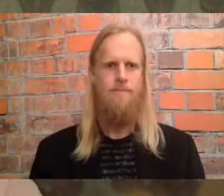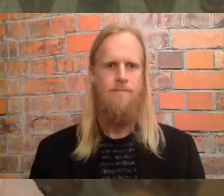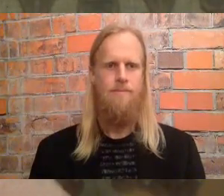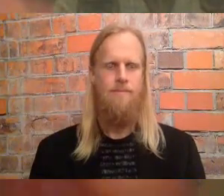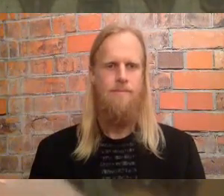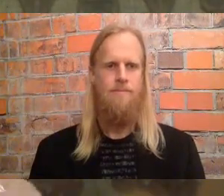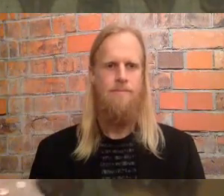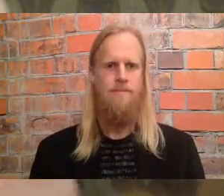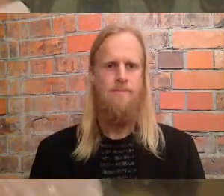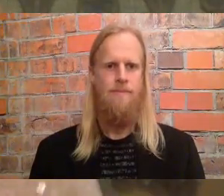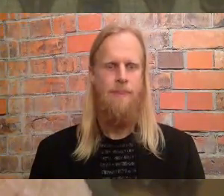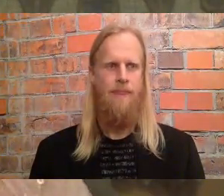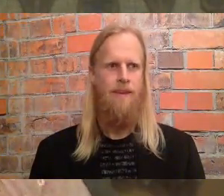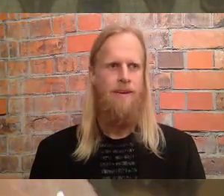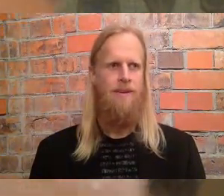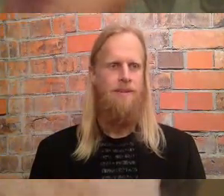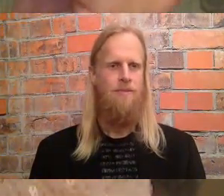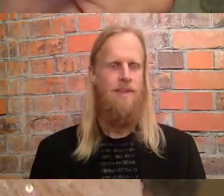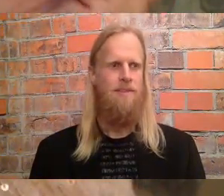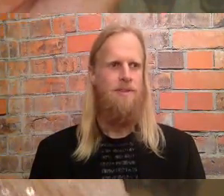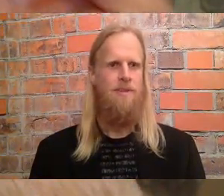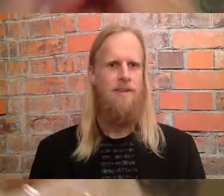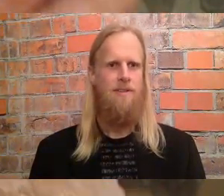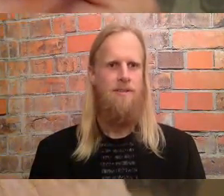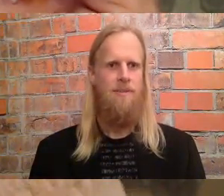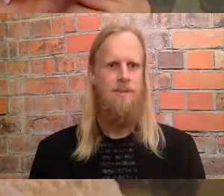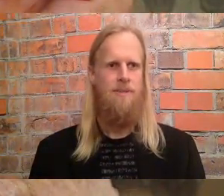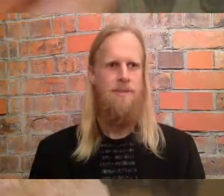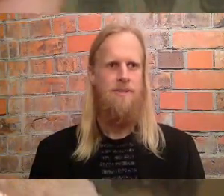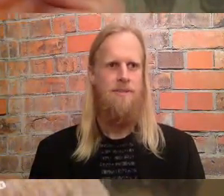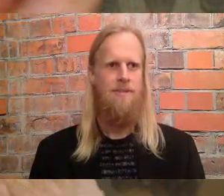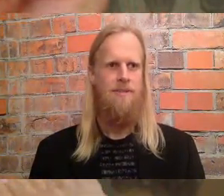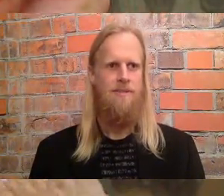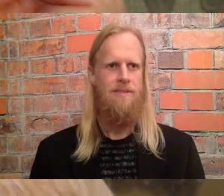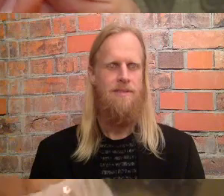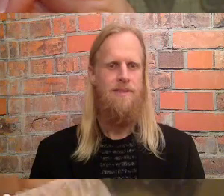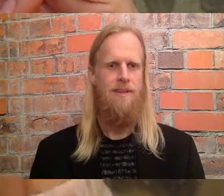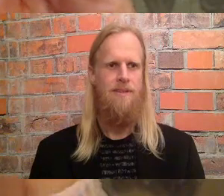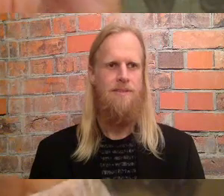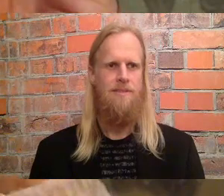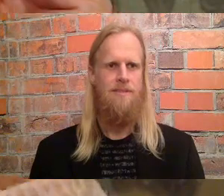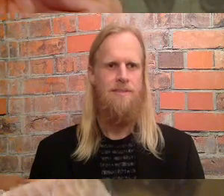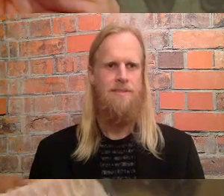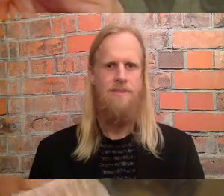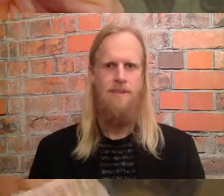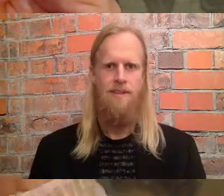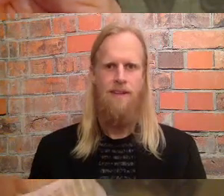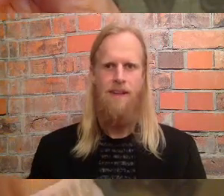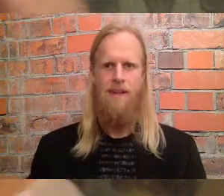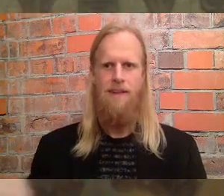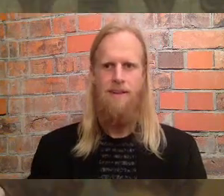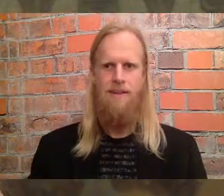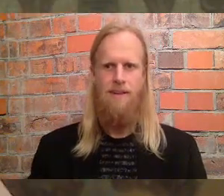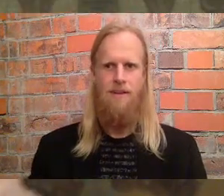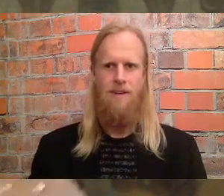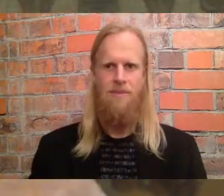you. All right. We're going to dive right into some pre-tapping.